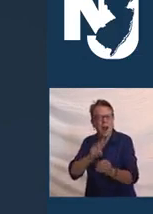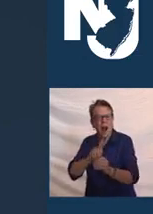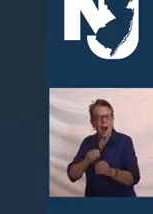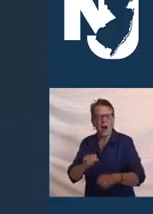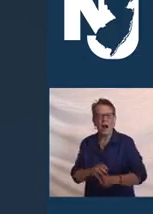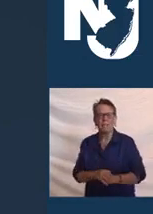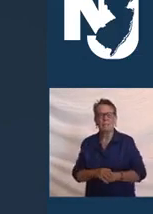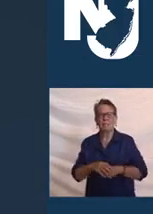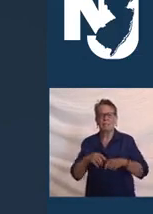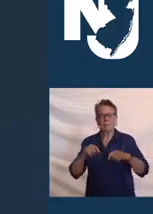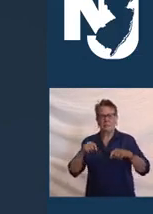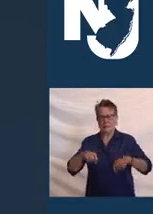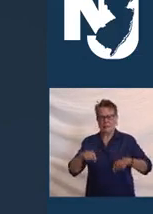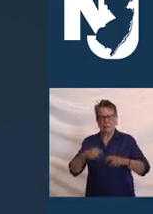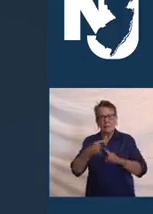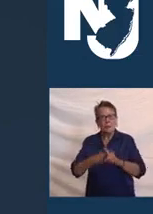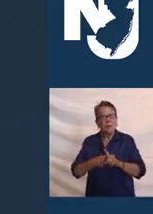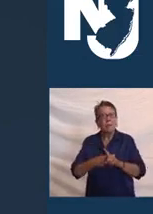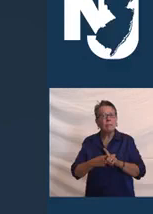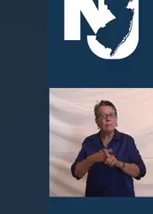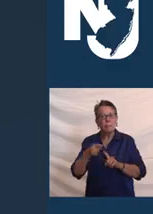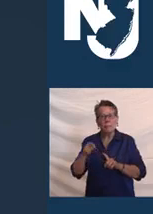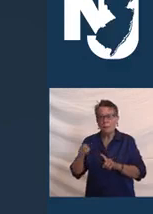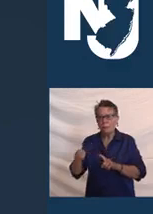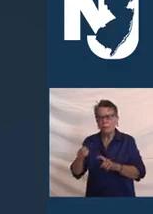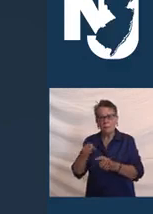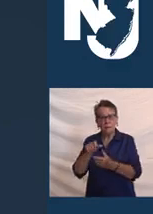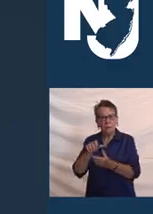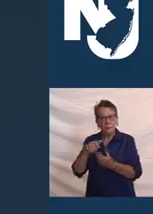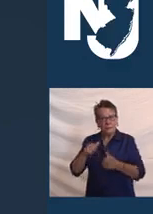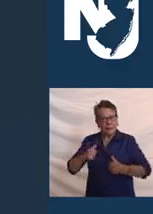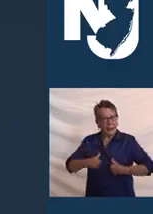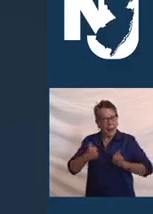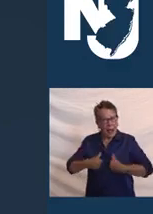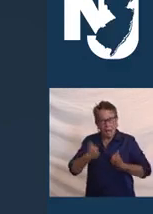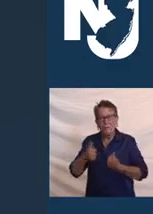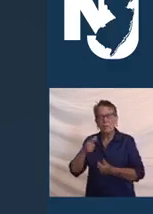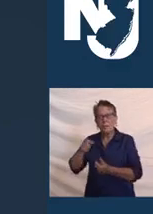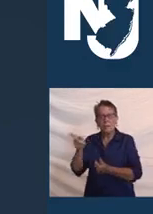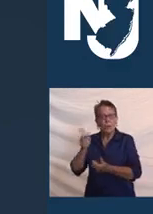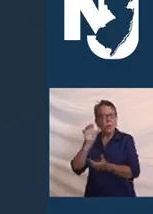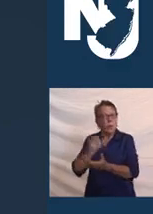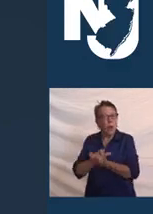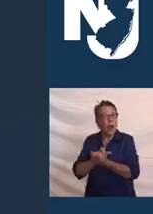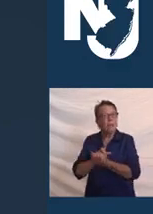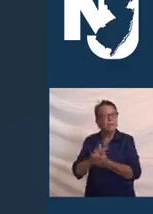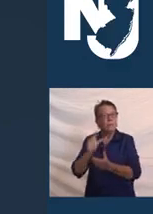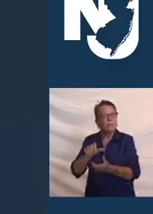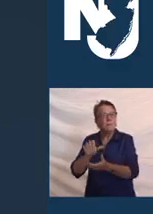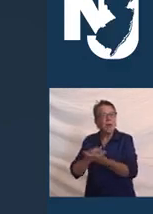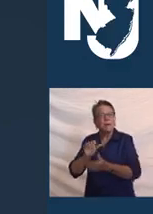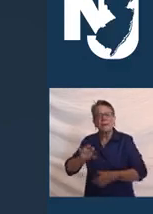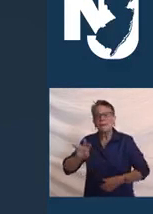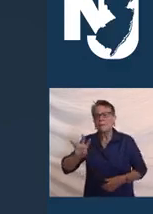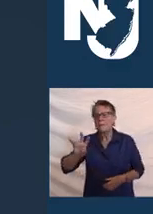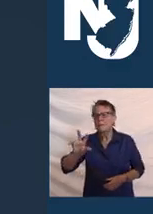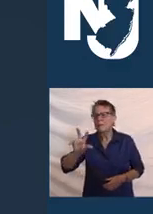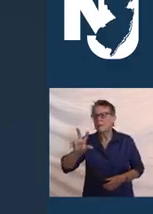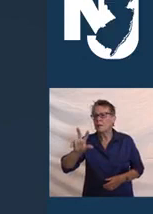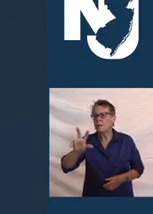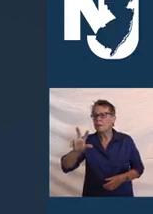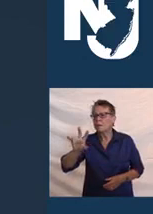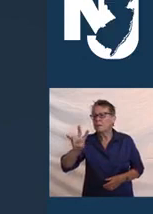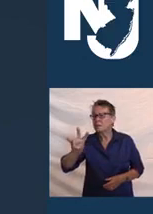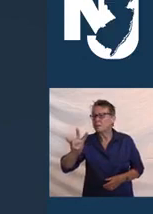their 73rd wedding anniversary. John left Chris behind, along with his